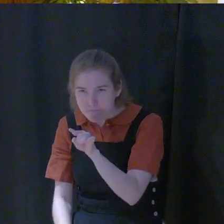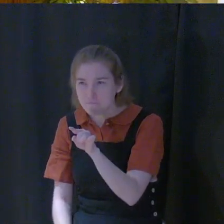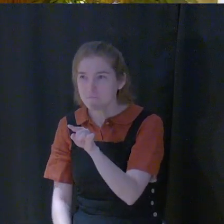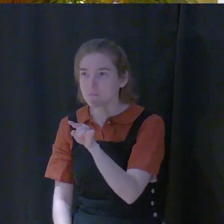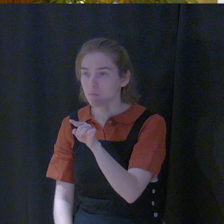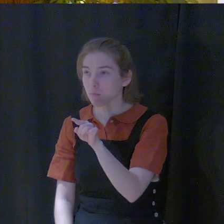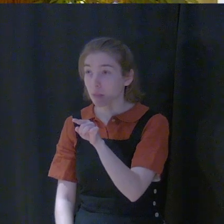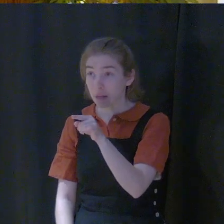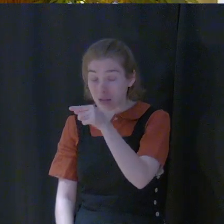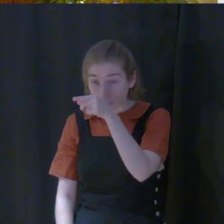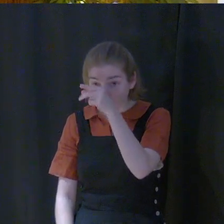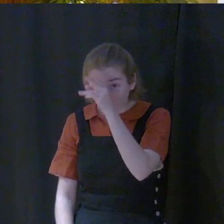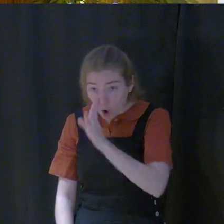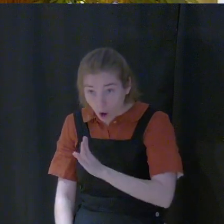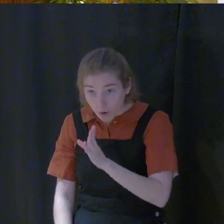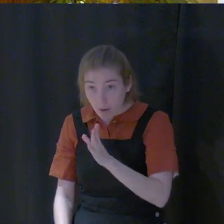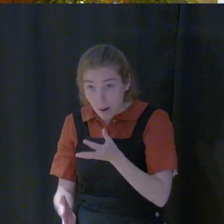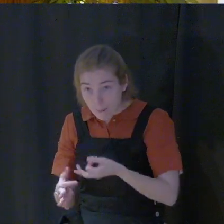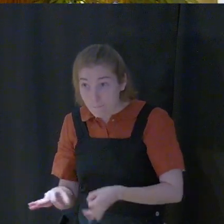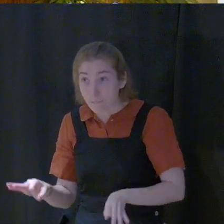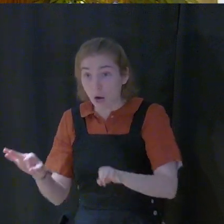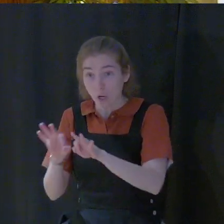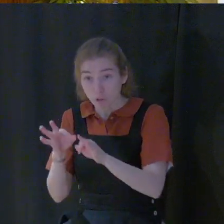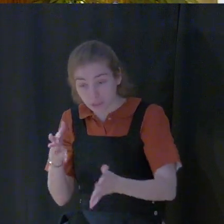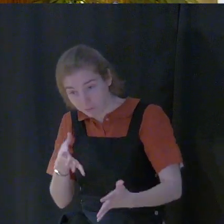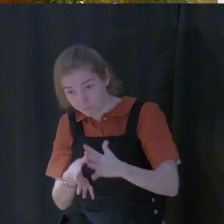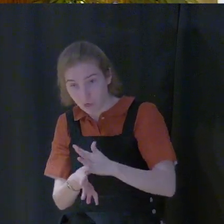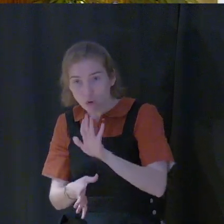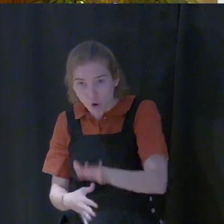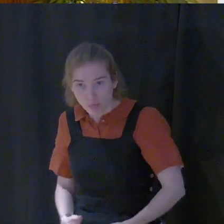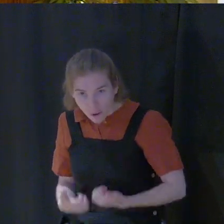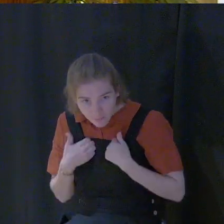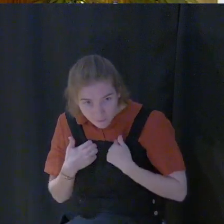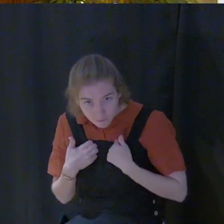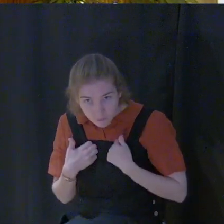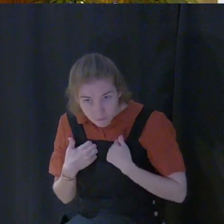Is God a priority in your life?